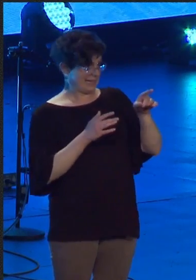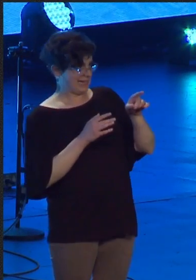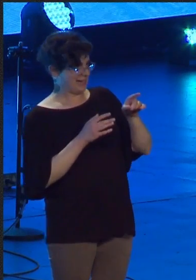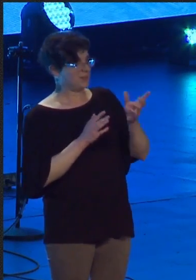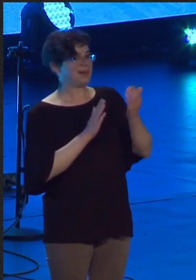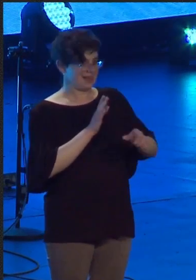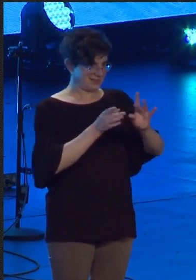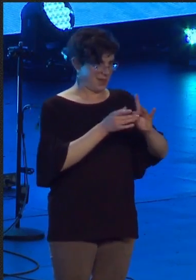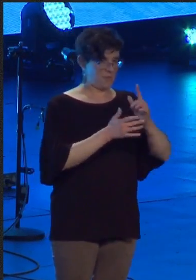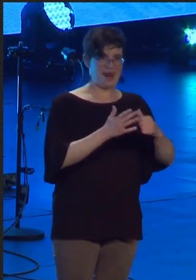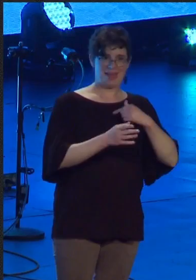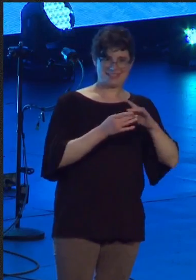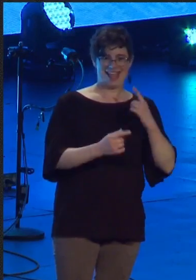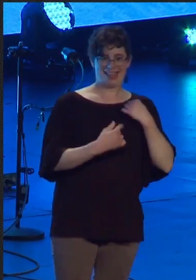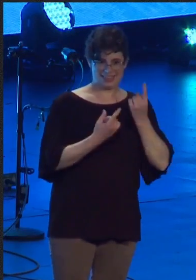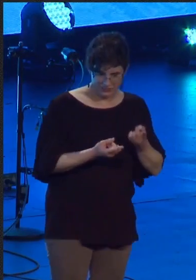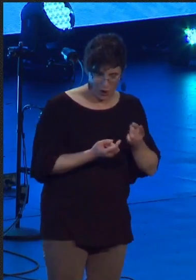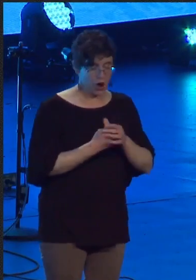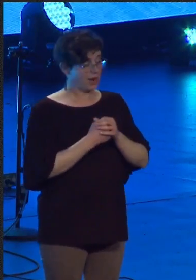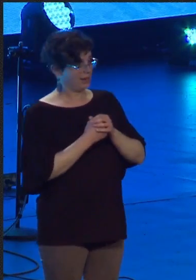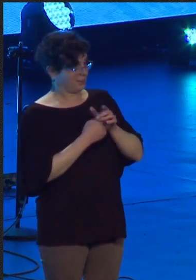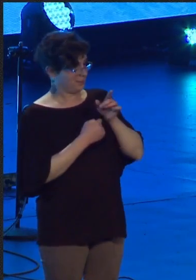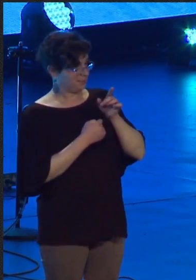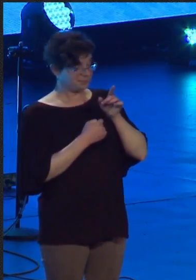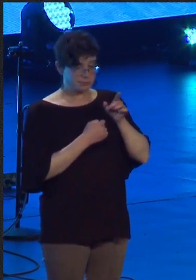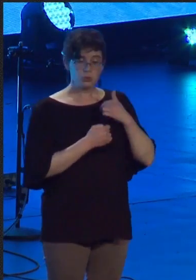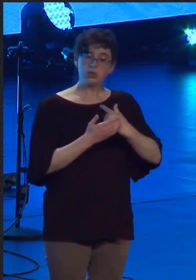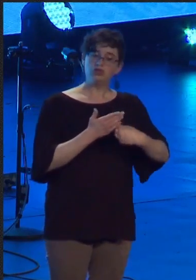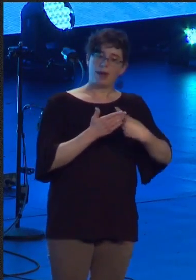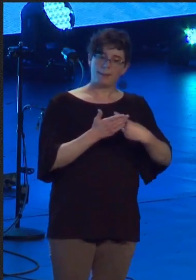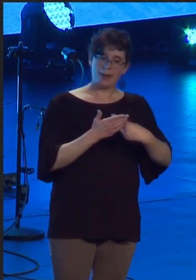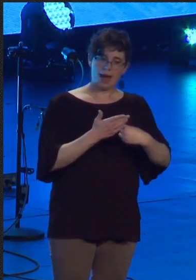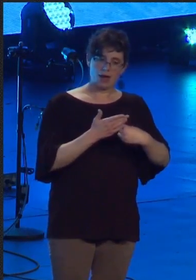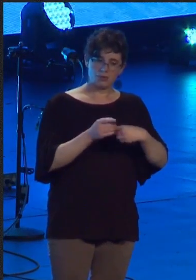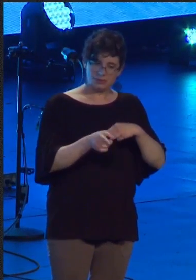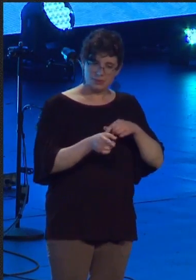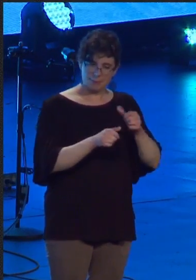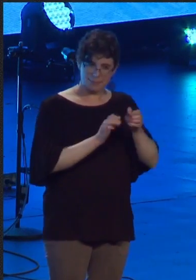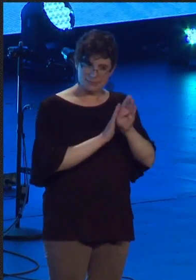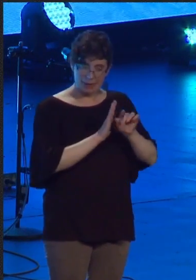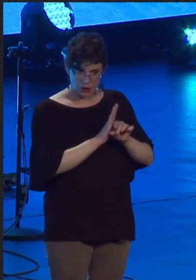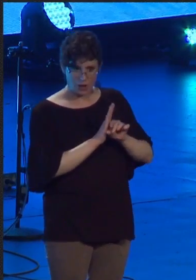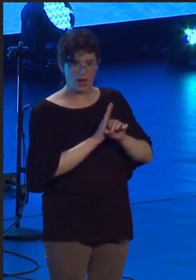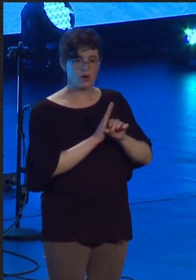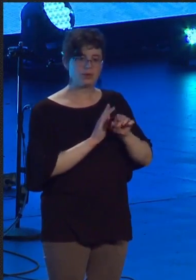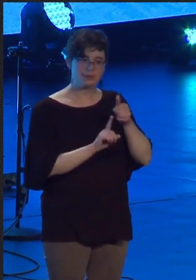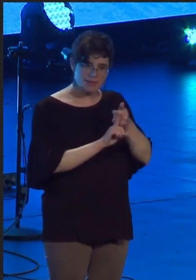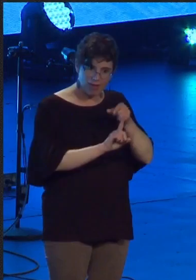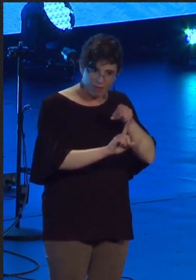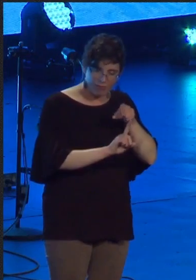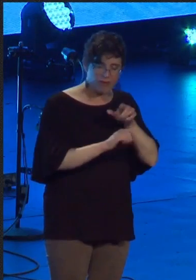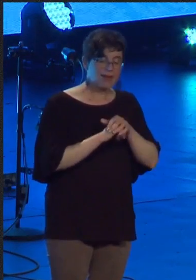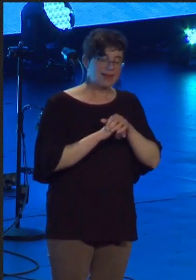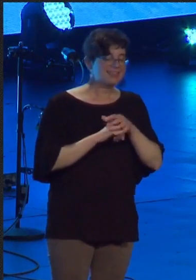President Allen wants us to double down on Jesus Christ. Of course, then we talked about, wait a minute, this is a Baptist background. Do we use a gambling term? Can Baptists